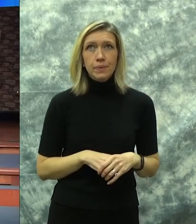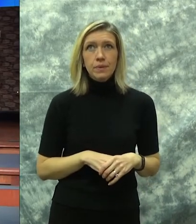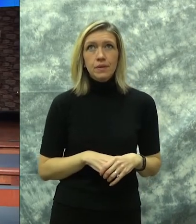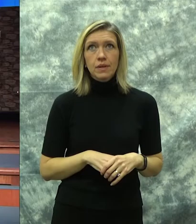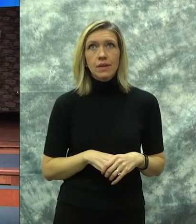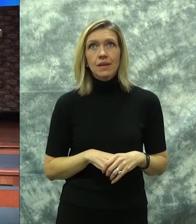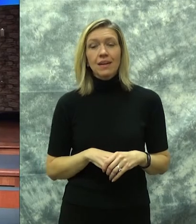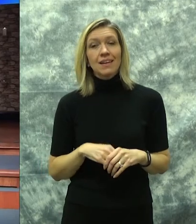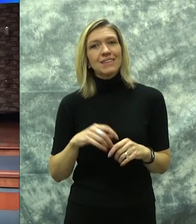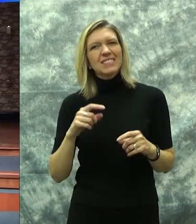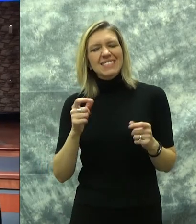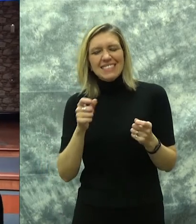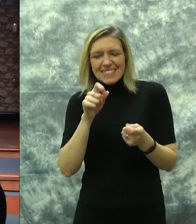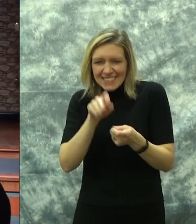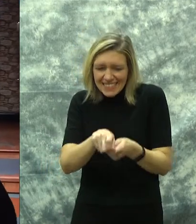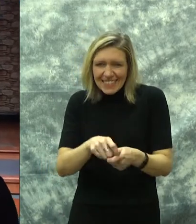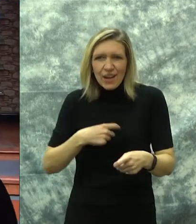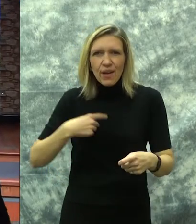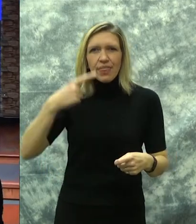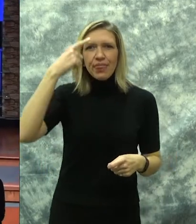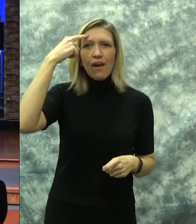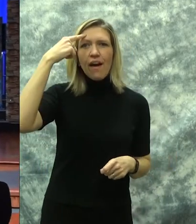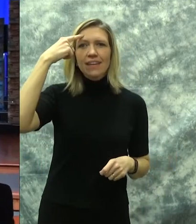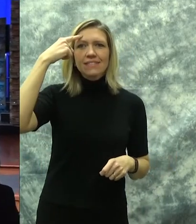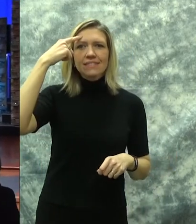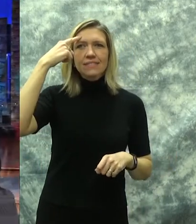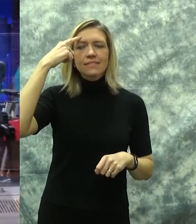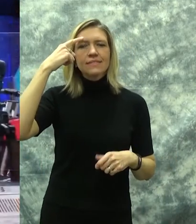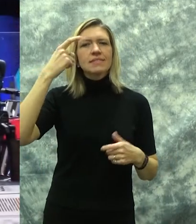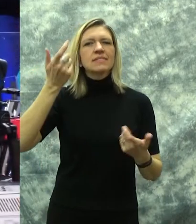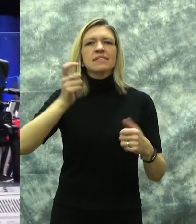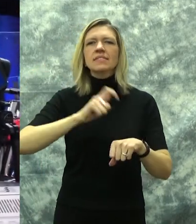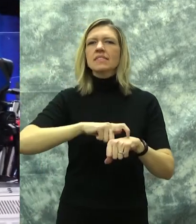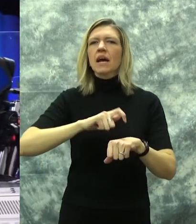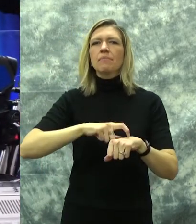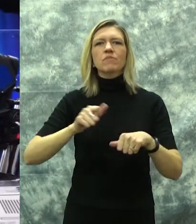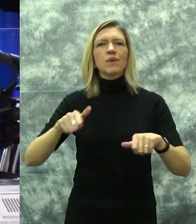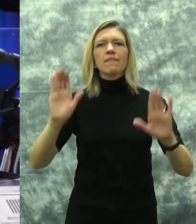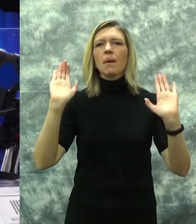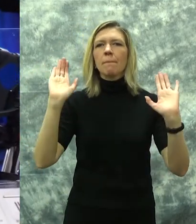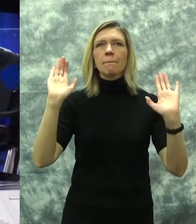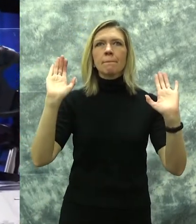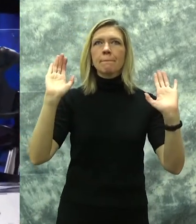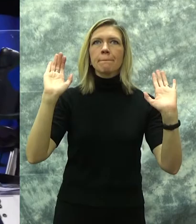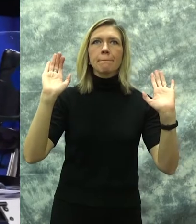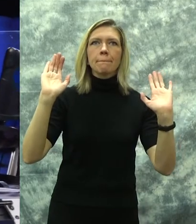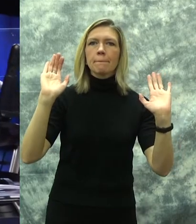just when I thought I should just give up.